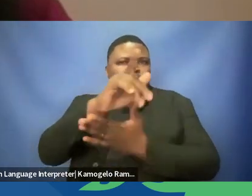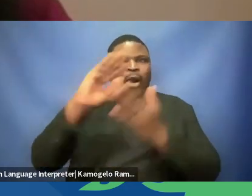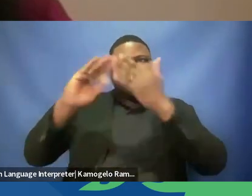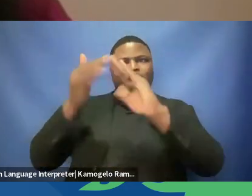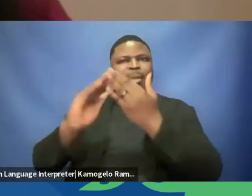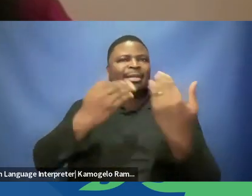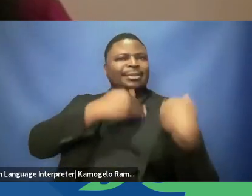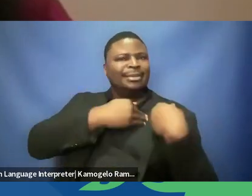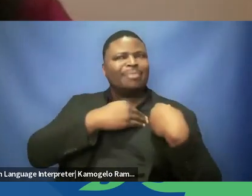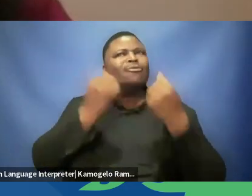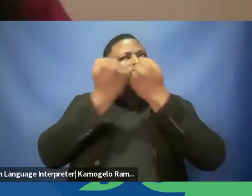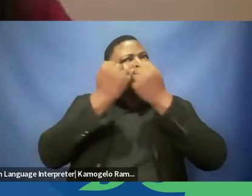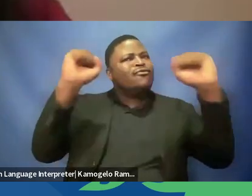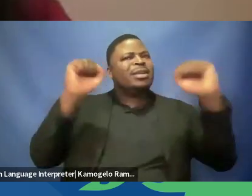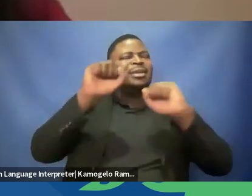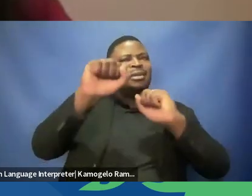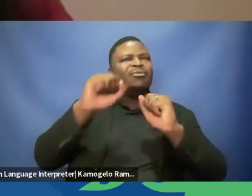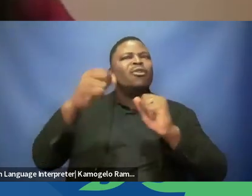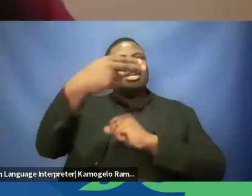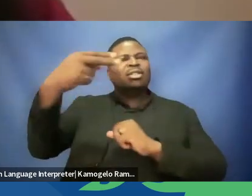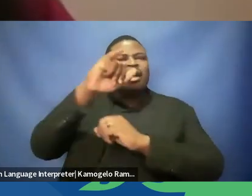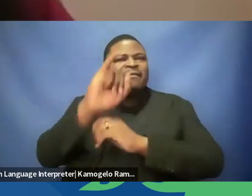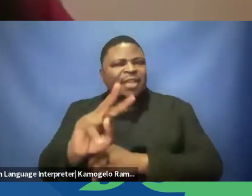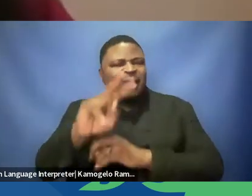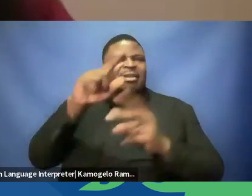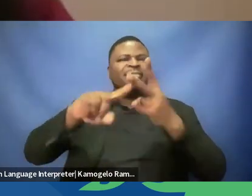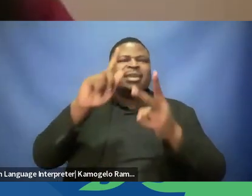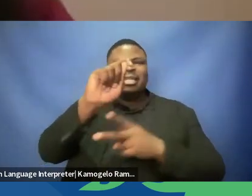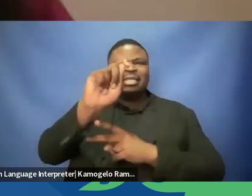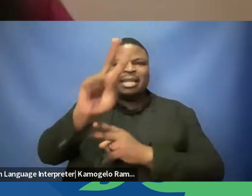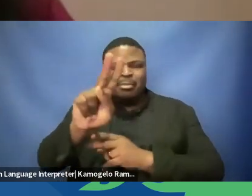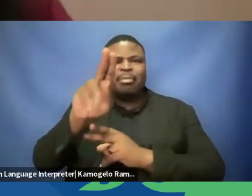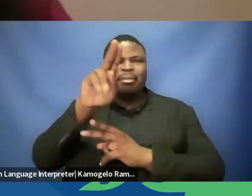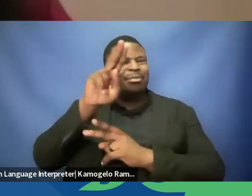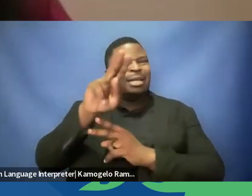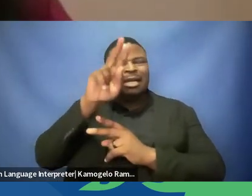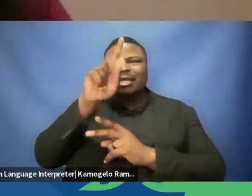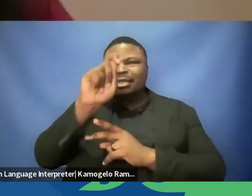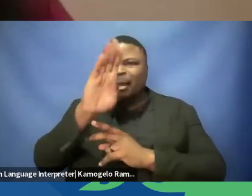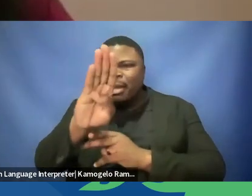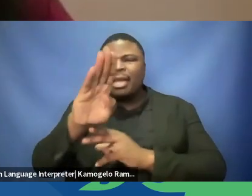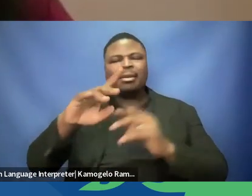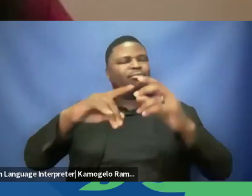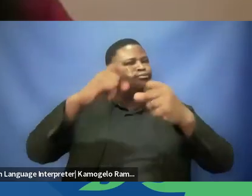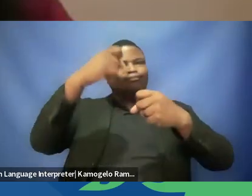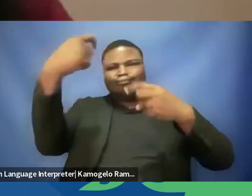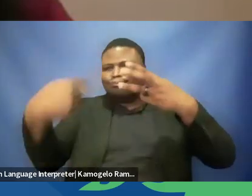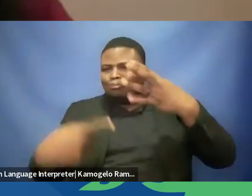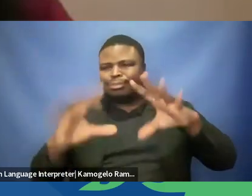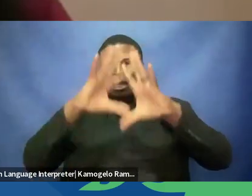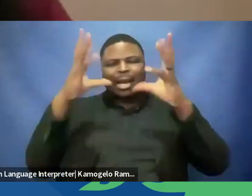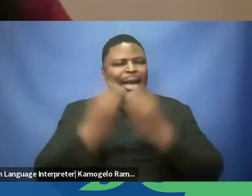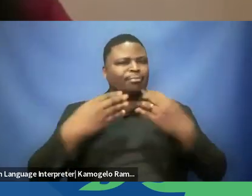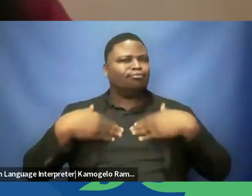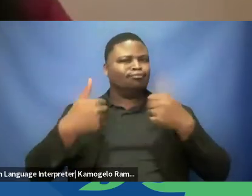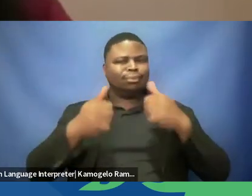HIV/AIDS, TB, and gender-based violence. We do this by strengthening community systems, mobilizing and